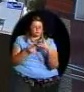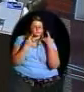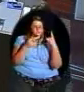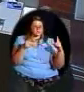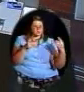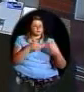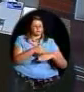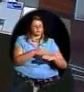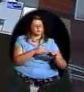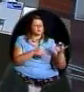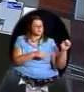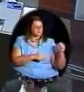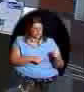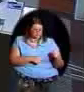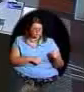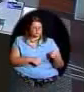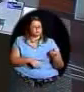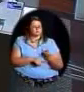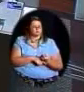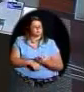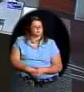Yes.